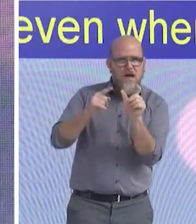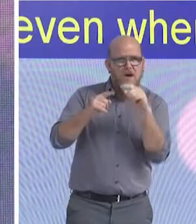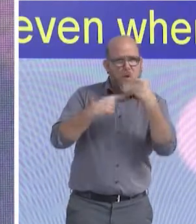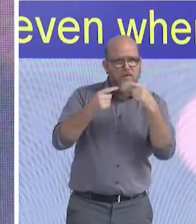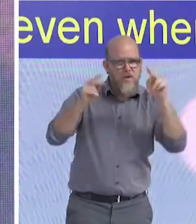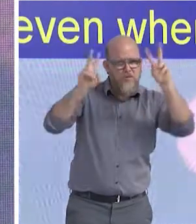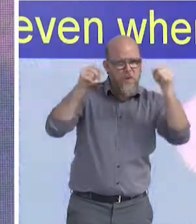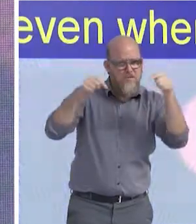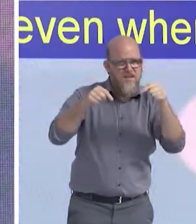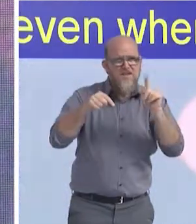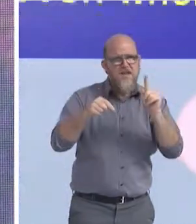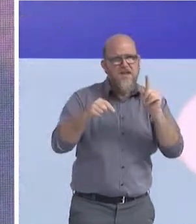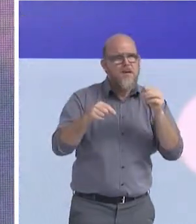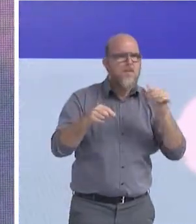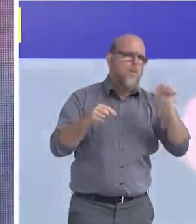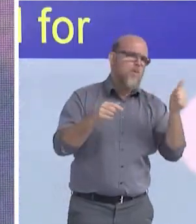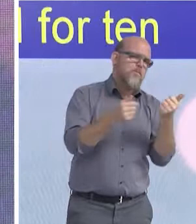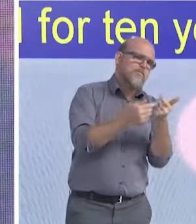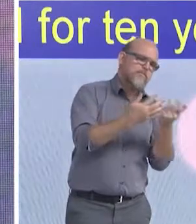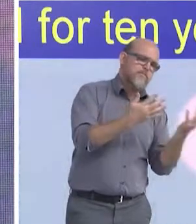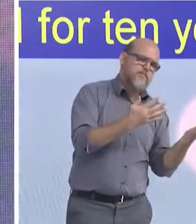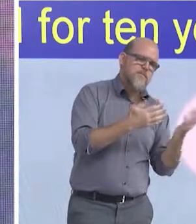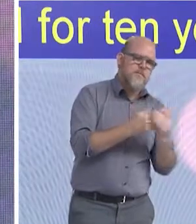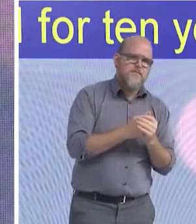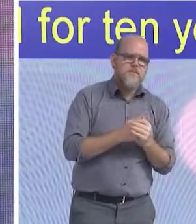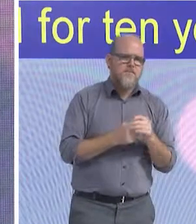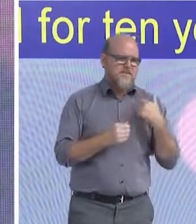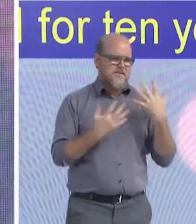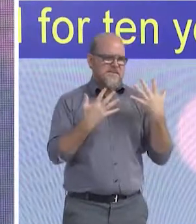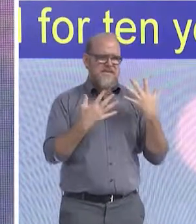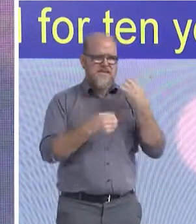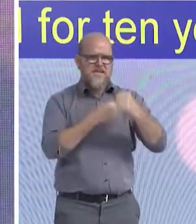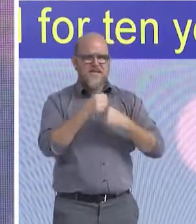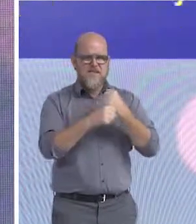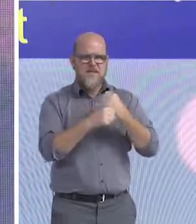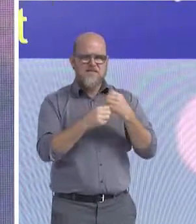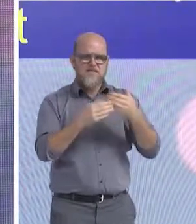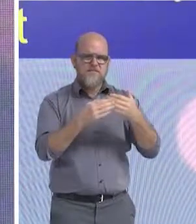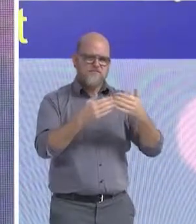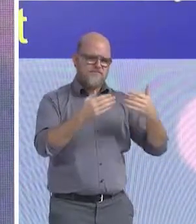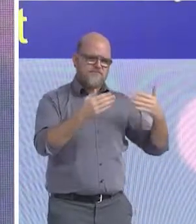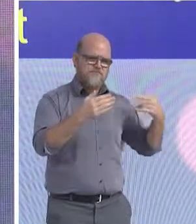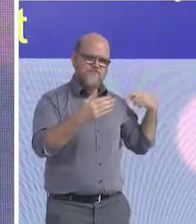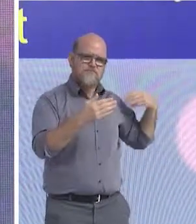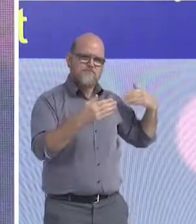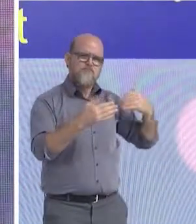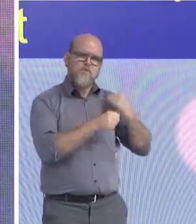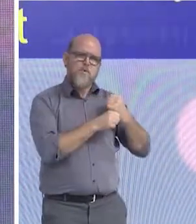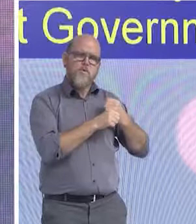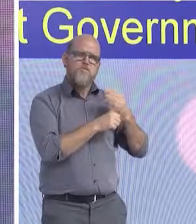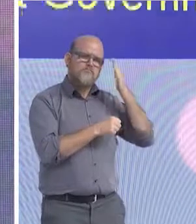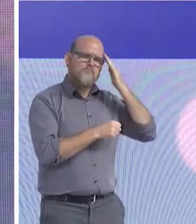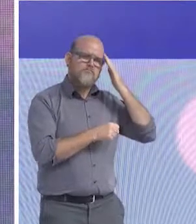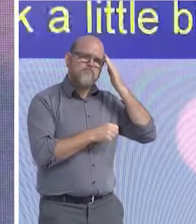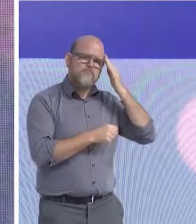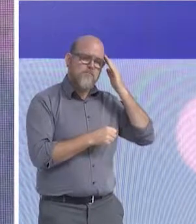Ireland for 10 years, I found that governments sort of shiver and shake a little bit when you talk about human rights. And I mean, I'm sure all of